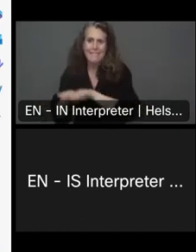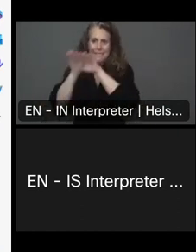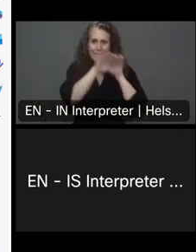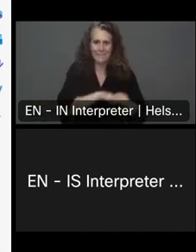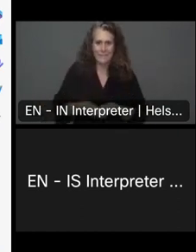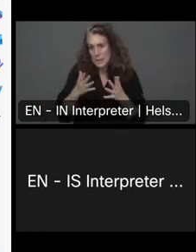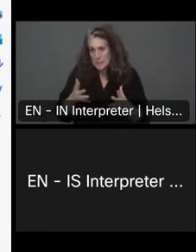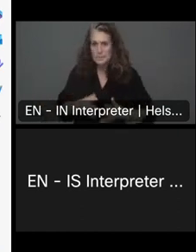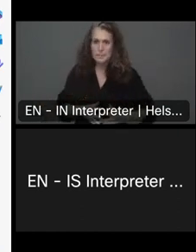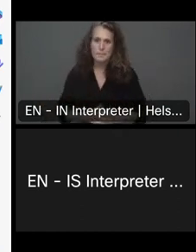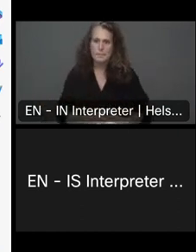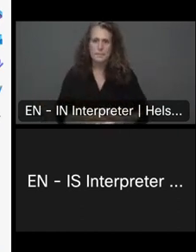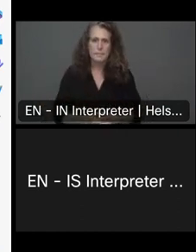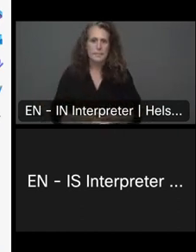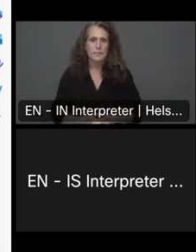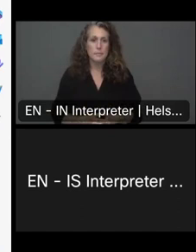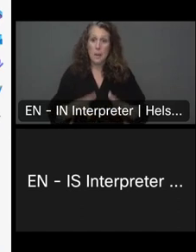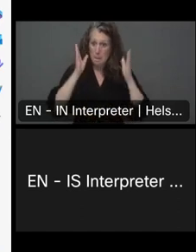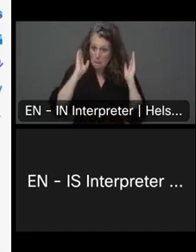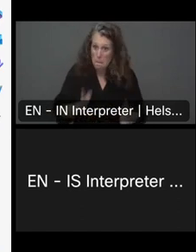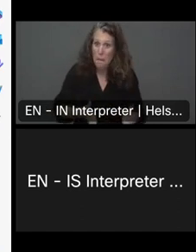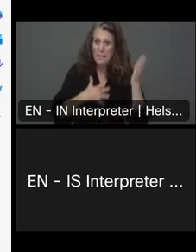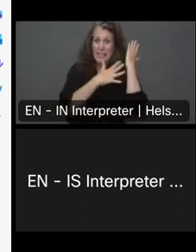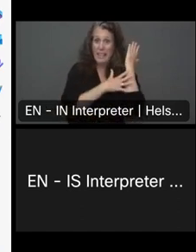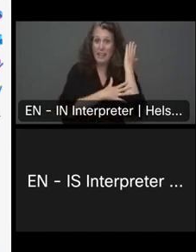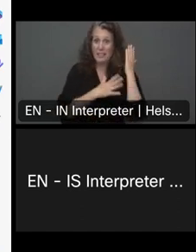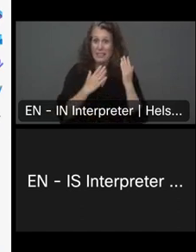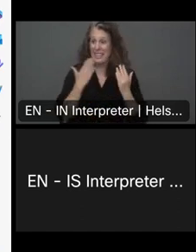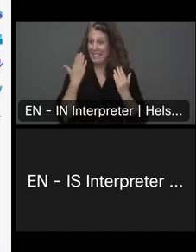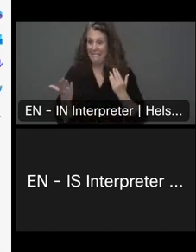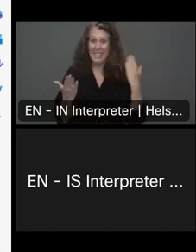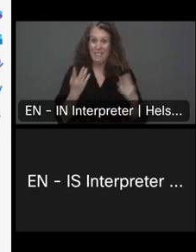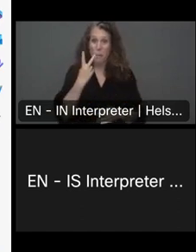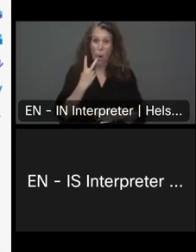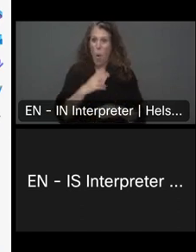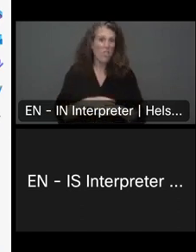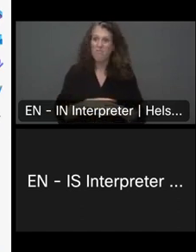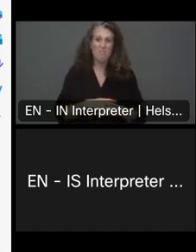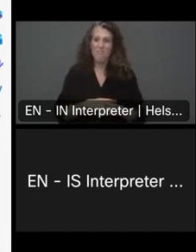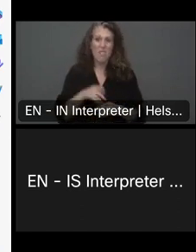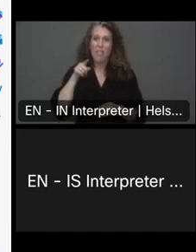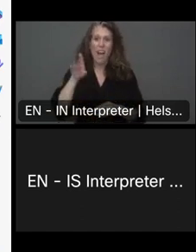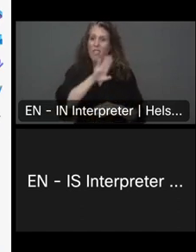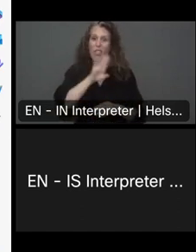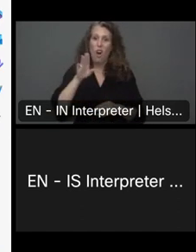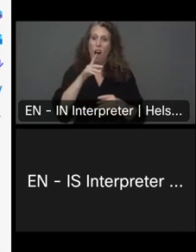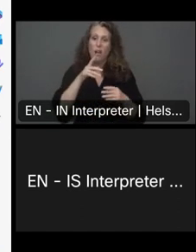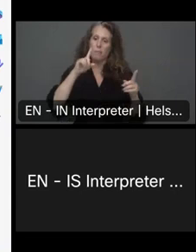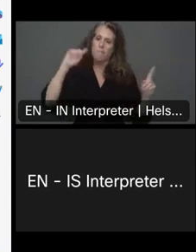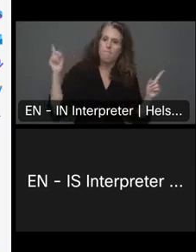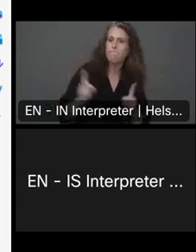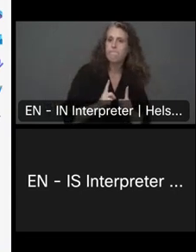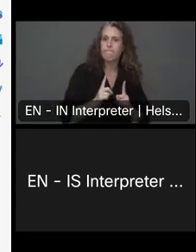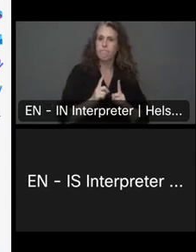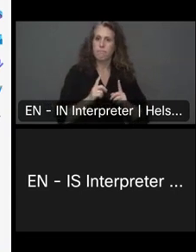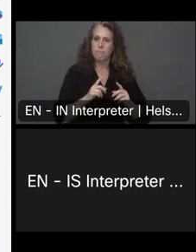And so we don't need lexicalizations for both. It would be more costly than we really want. So to show